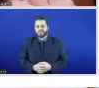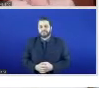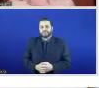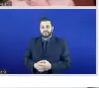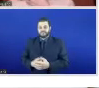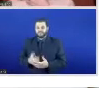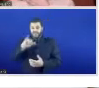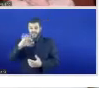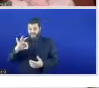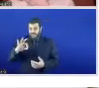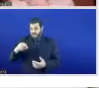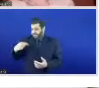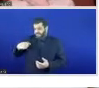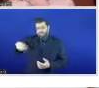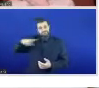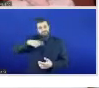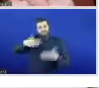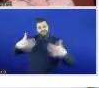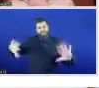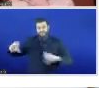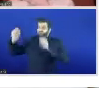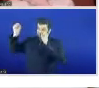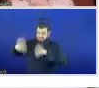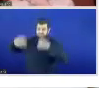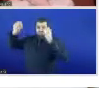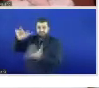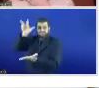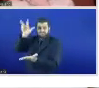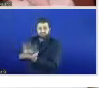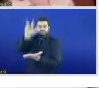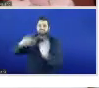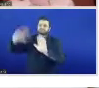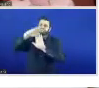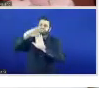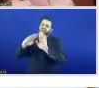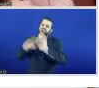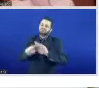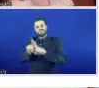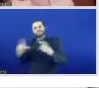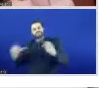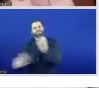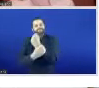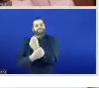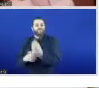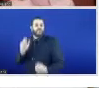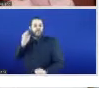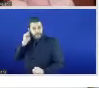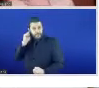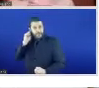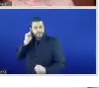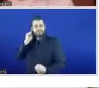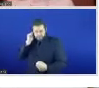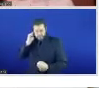who are advancing all of these ideas and movements and seeking to show the